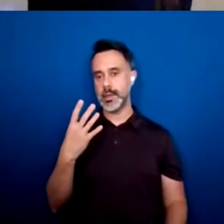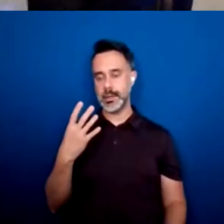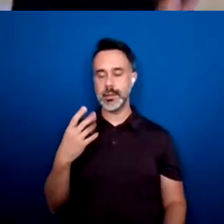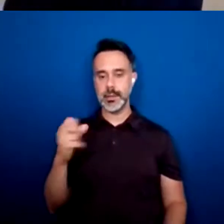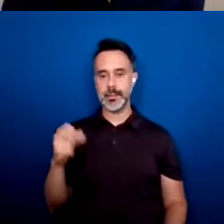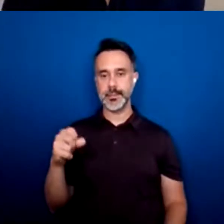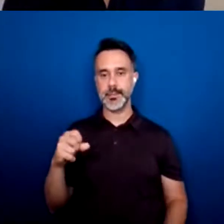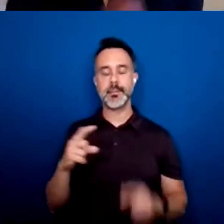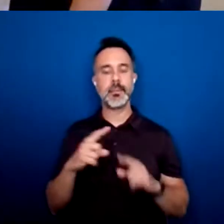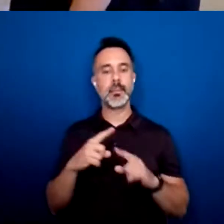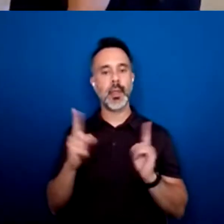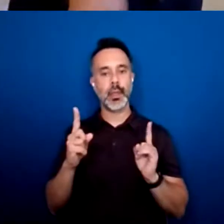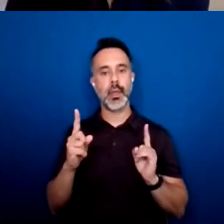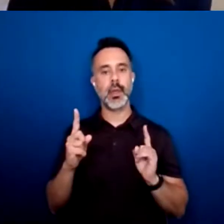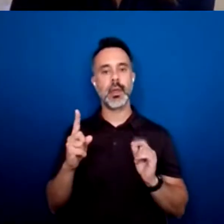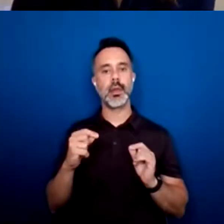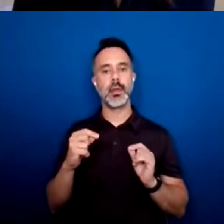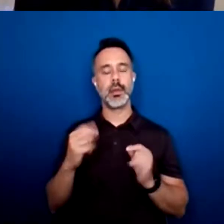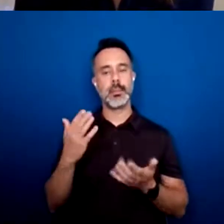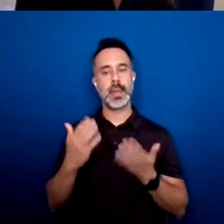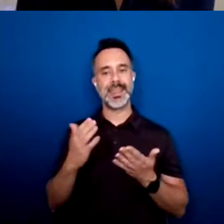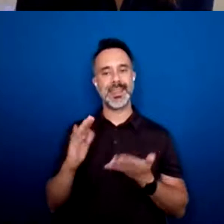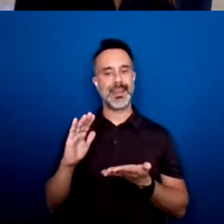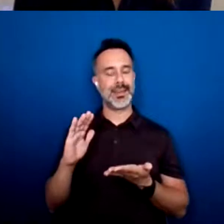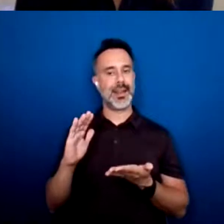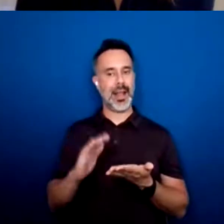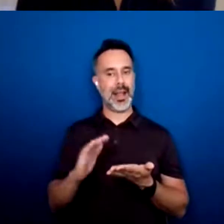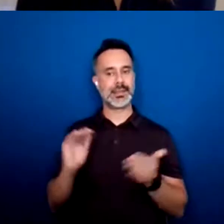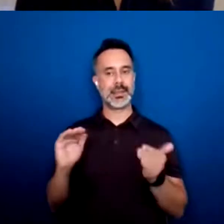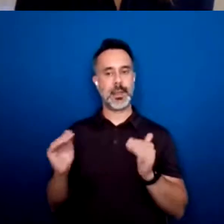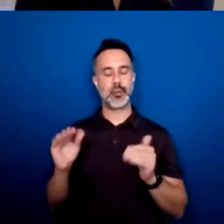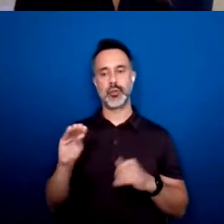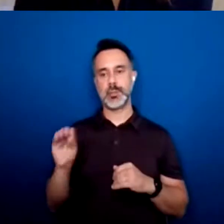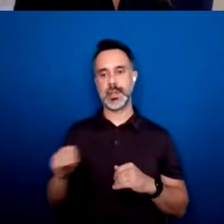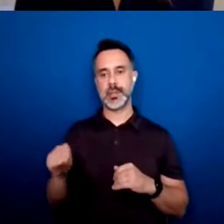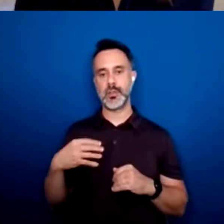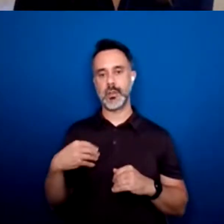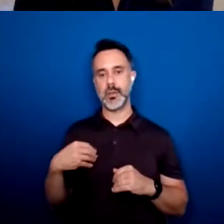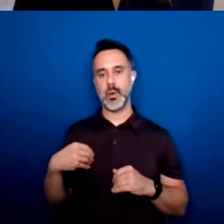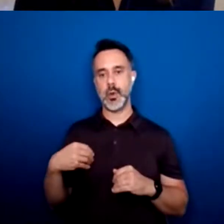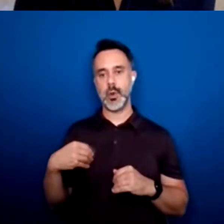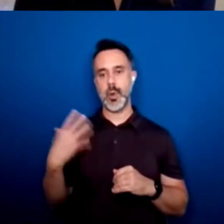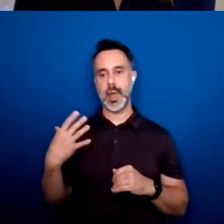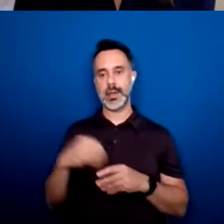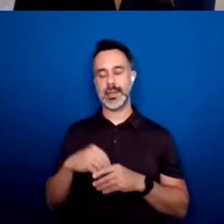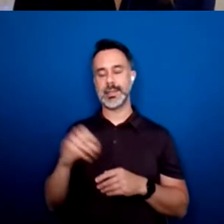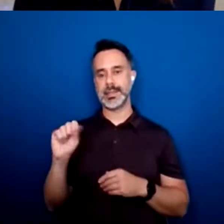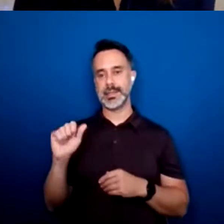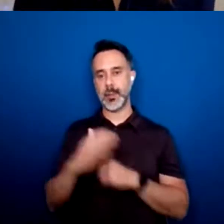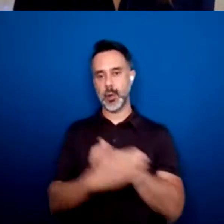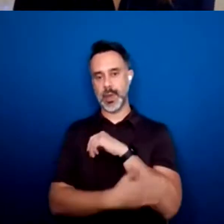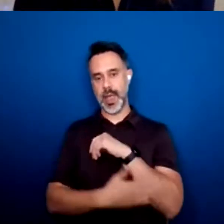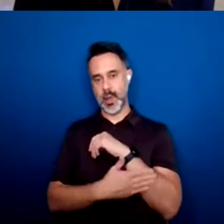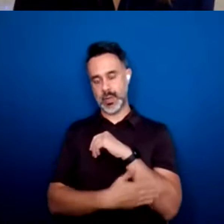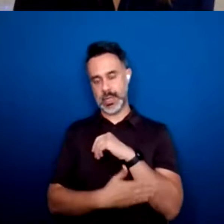But I think probably less than the percentage of white people in Sacramento County. And there's